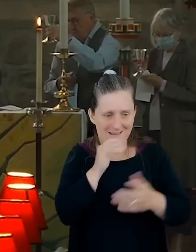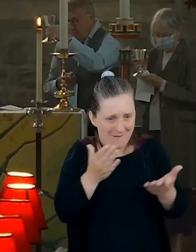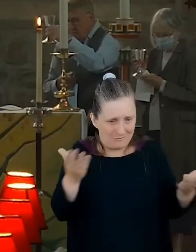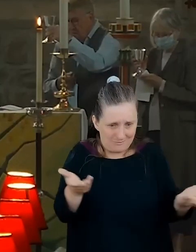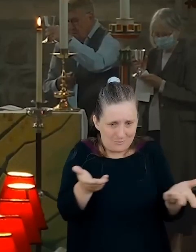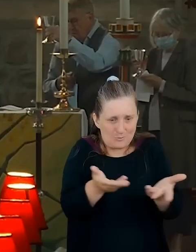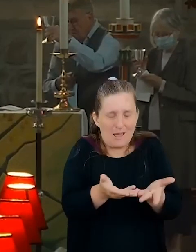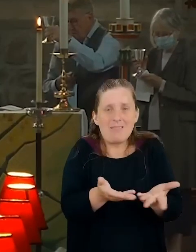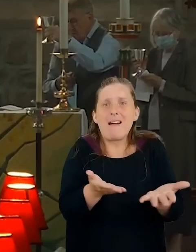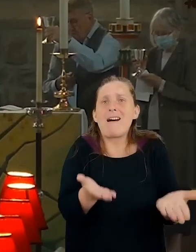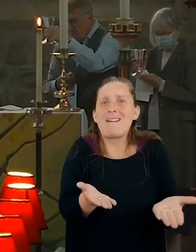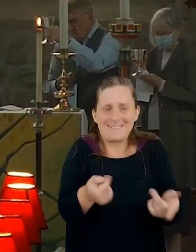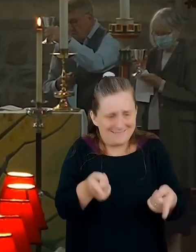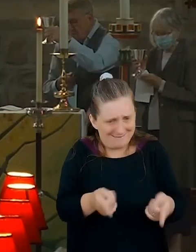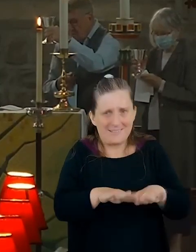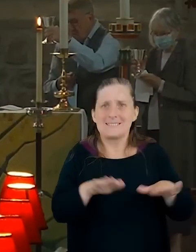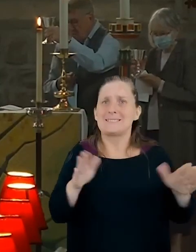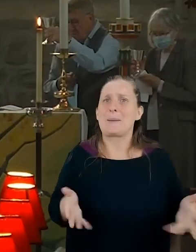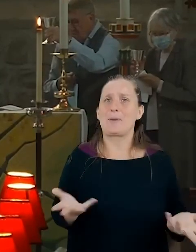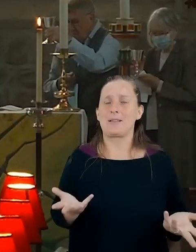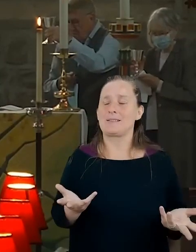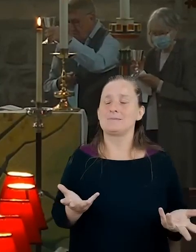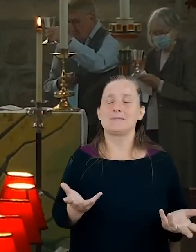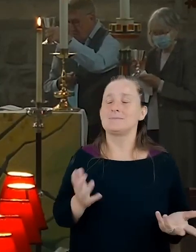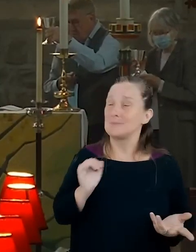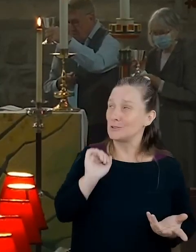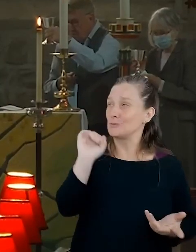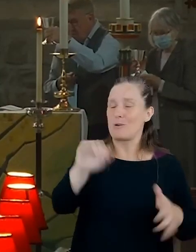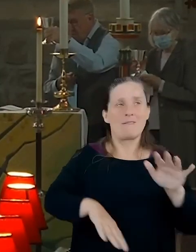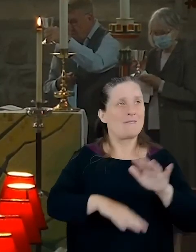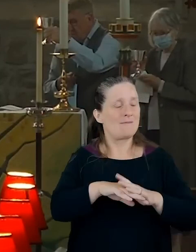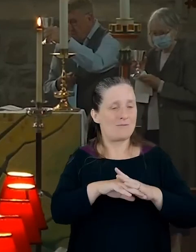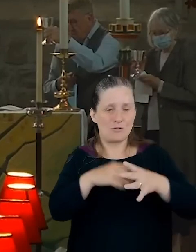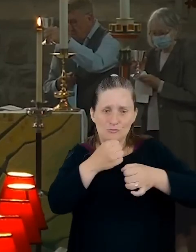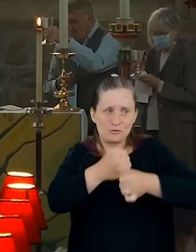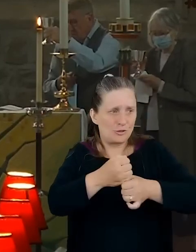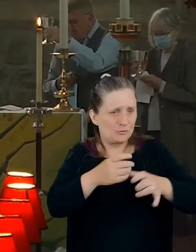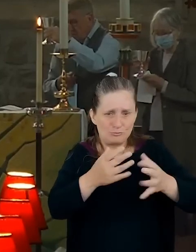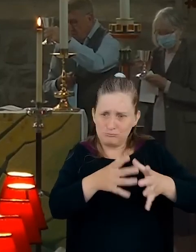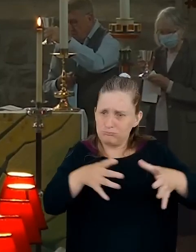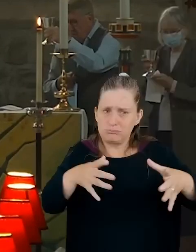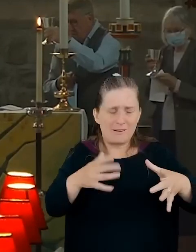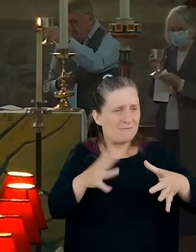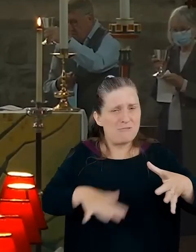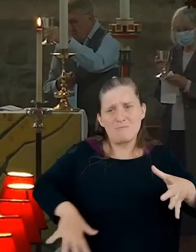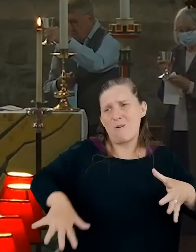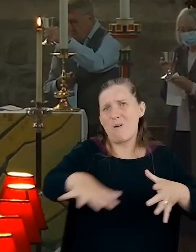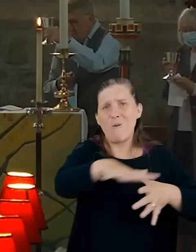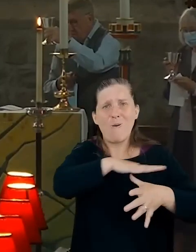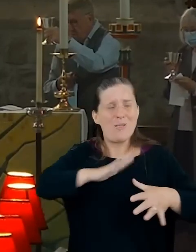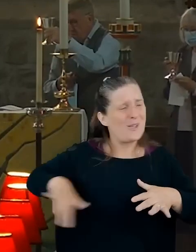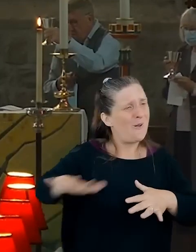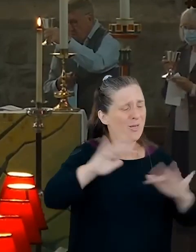bread and wine, so, Lord, may your whole church soon be gathered together from the corners of the